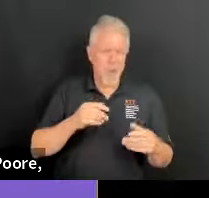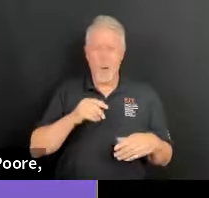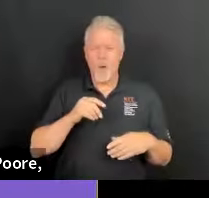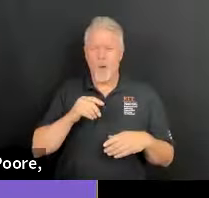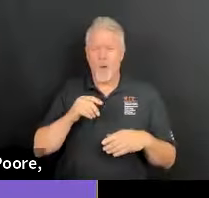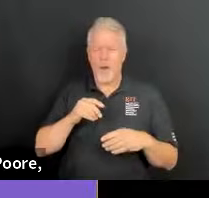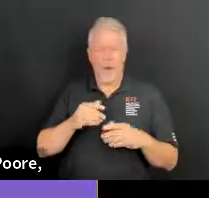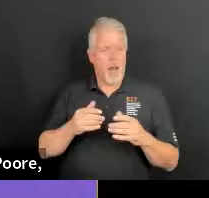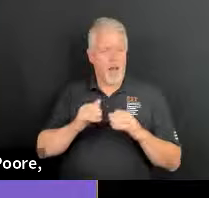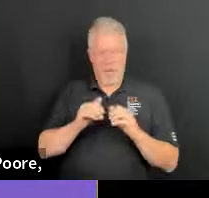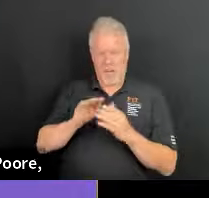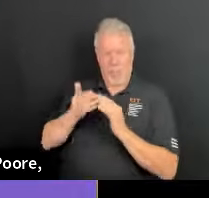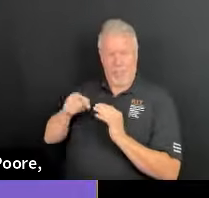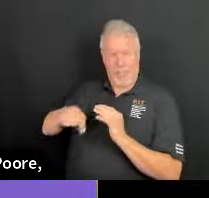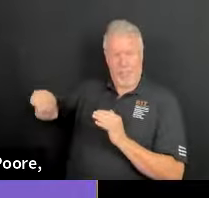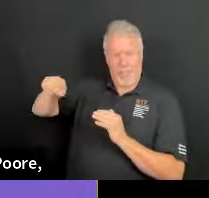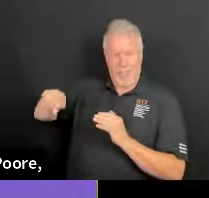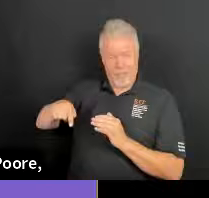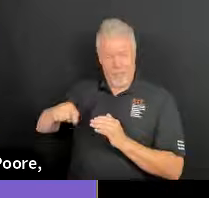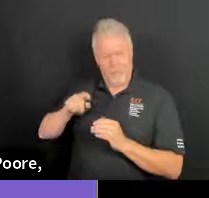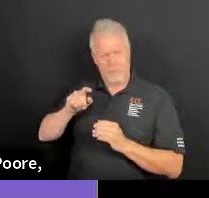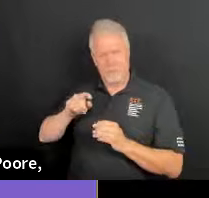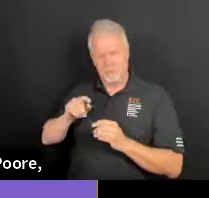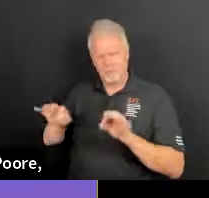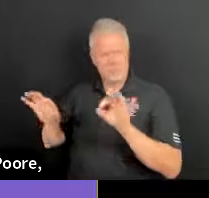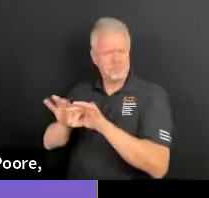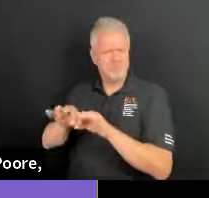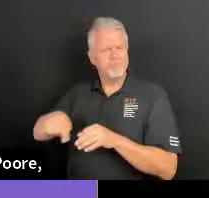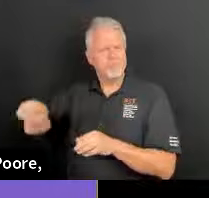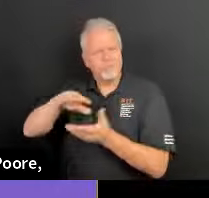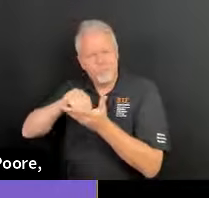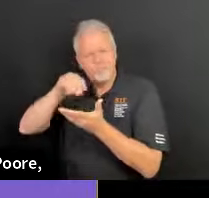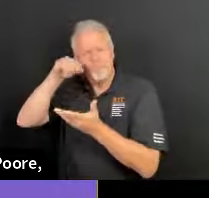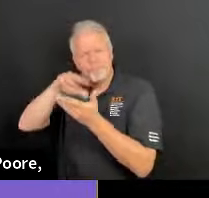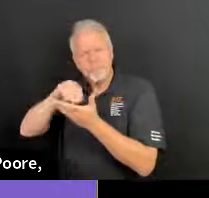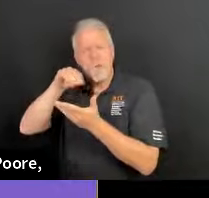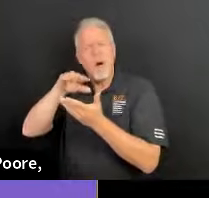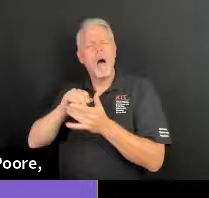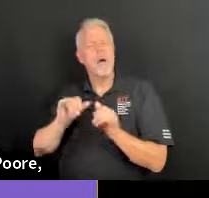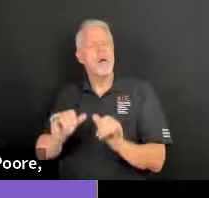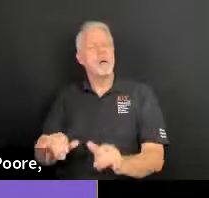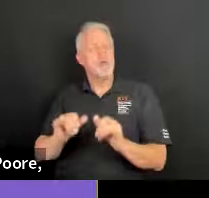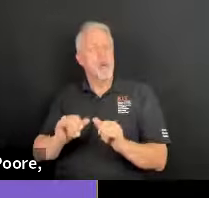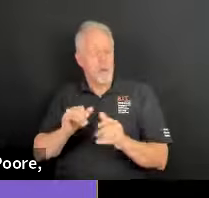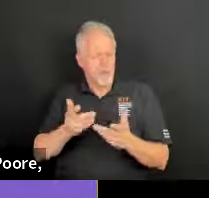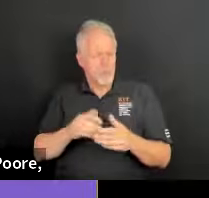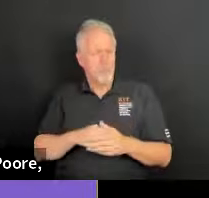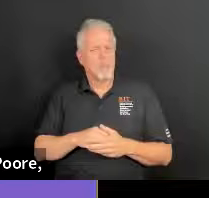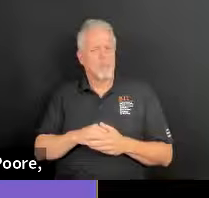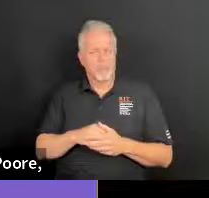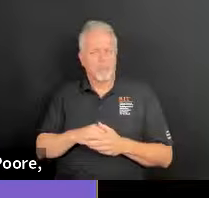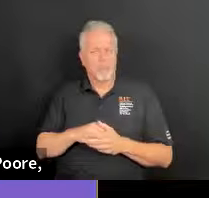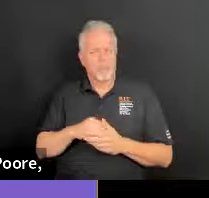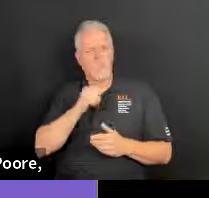for the behavior. There's a reason for what they are doing. It's very important that while we're